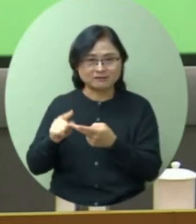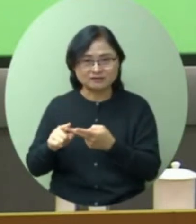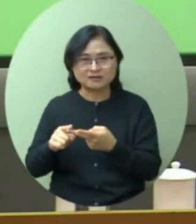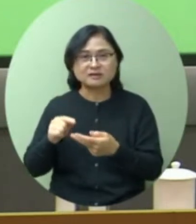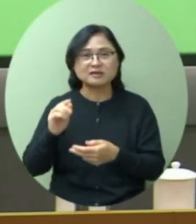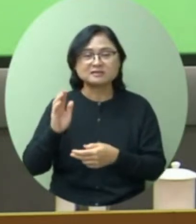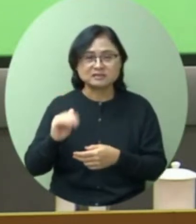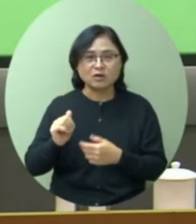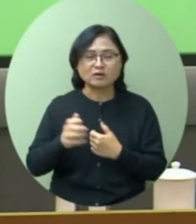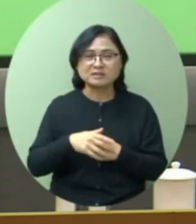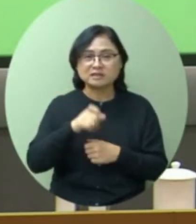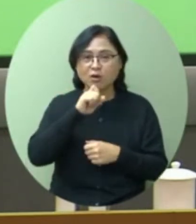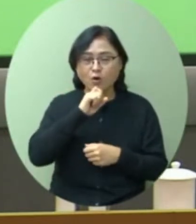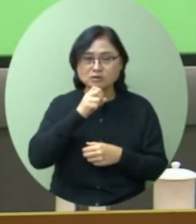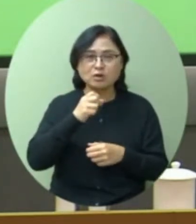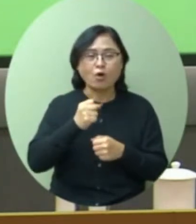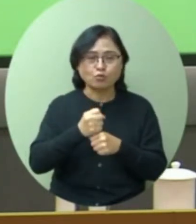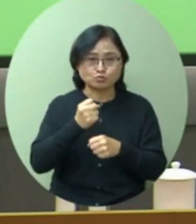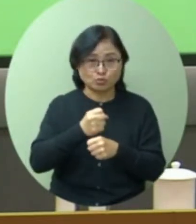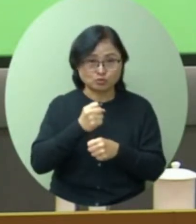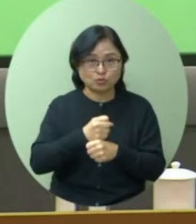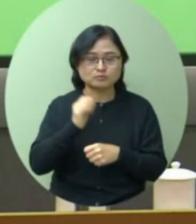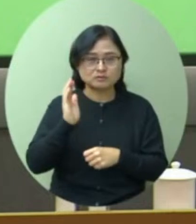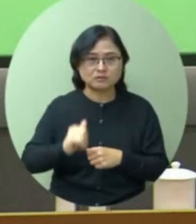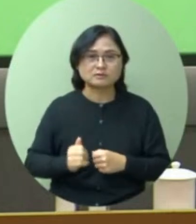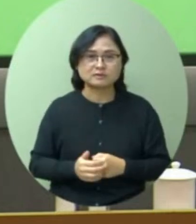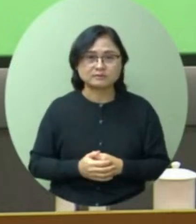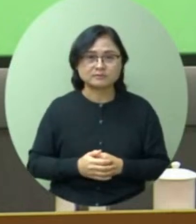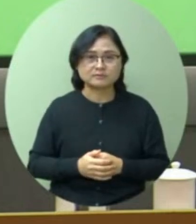And then operators will come in.